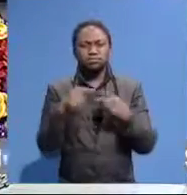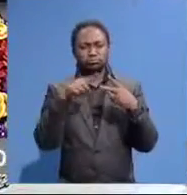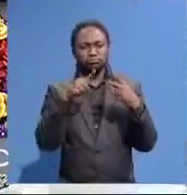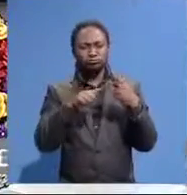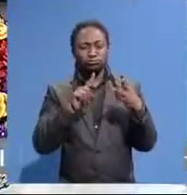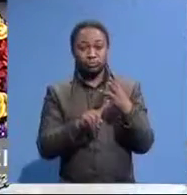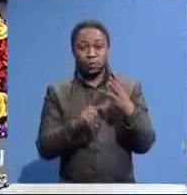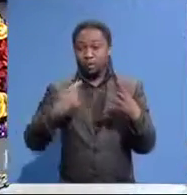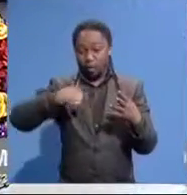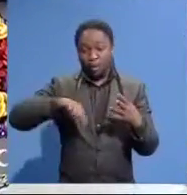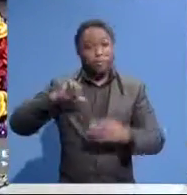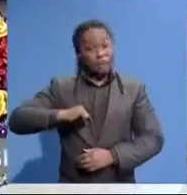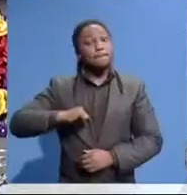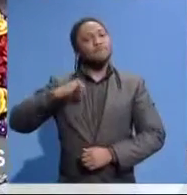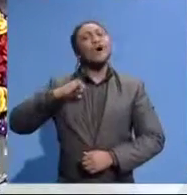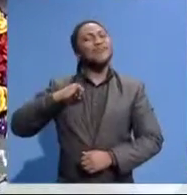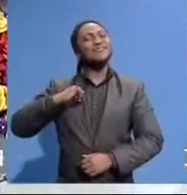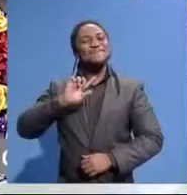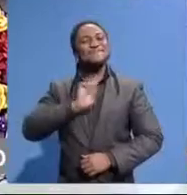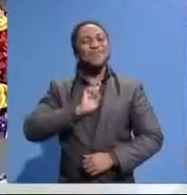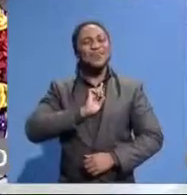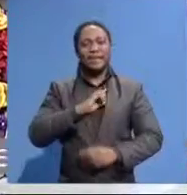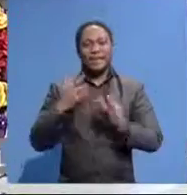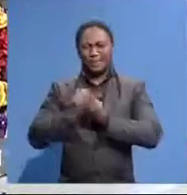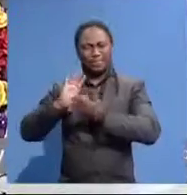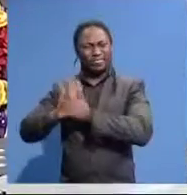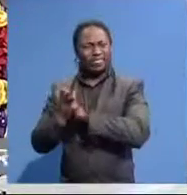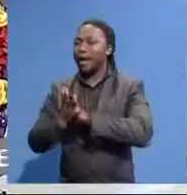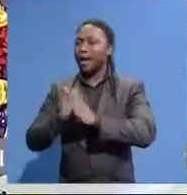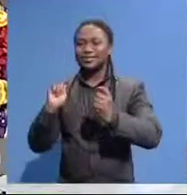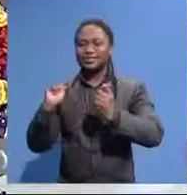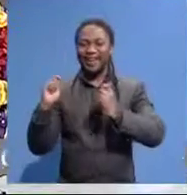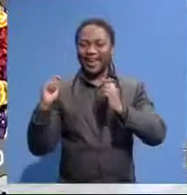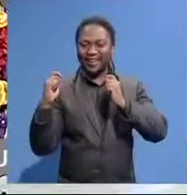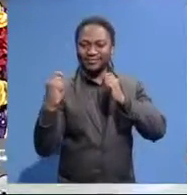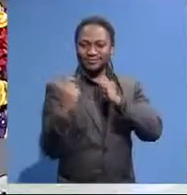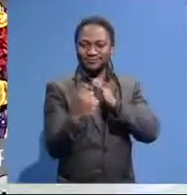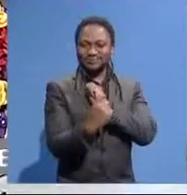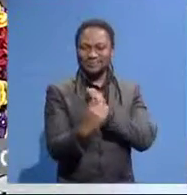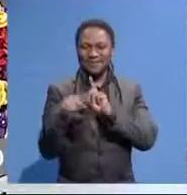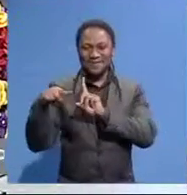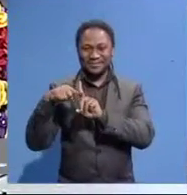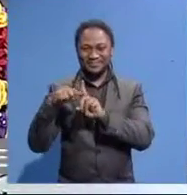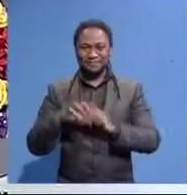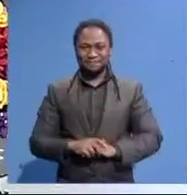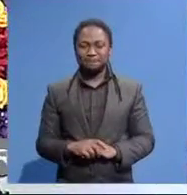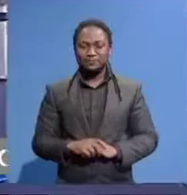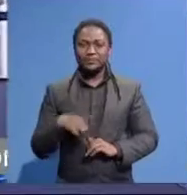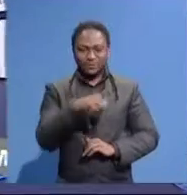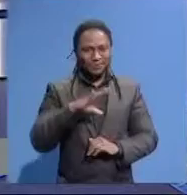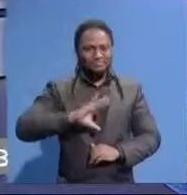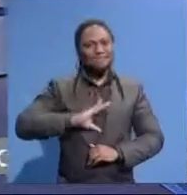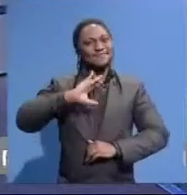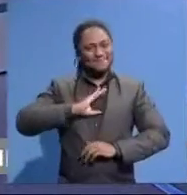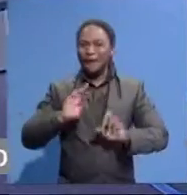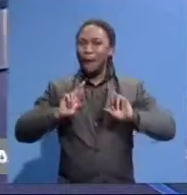pride of. Like you're saying, rising from the ashes. He did that remarkably, and wherever he is, we thank him for that. And you're sounding optimistic and